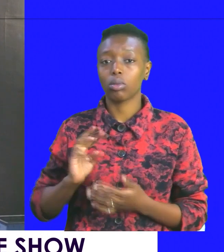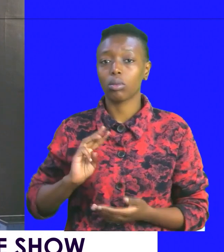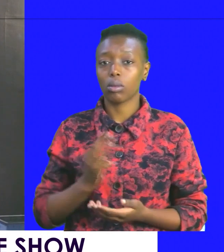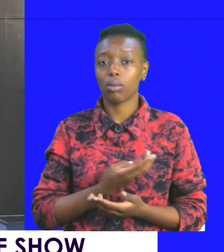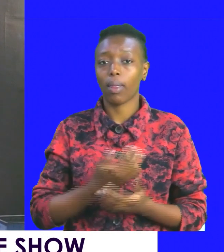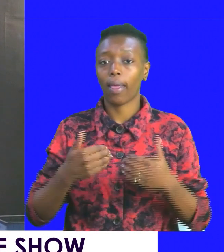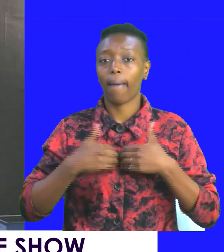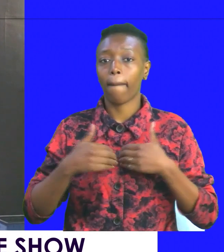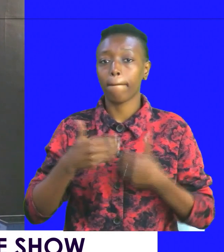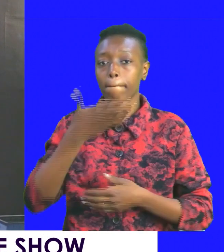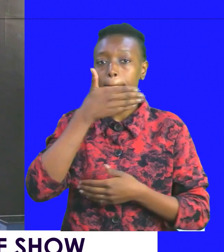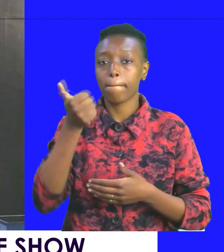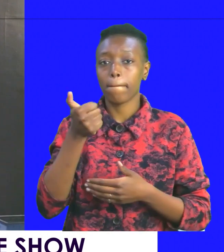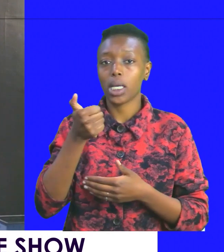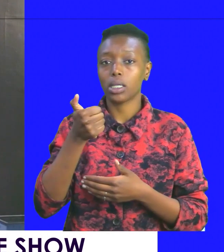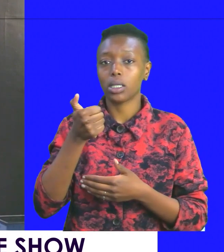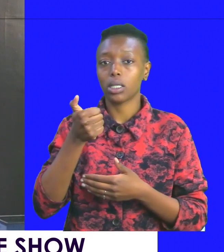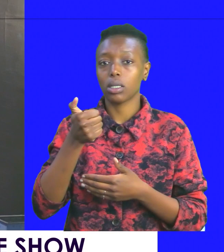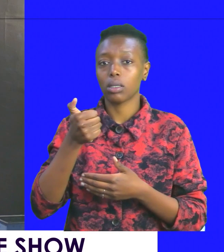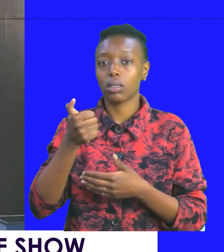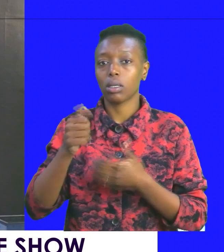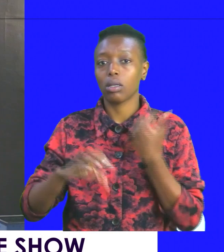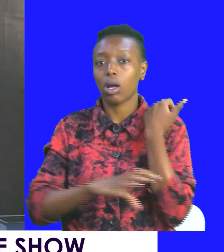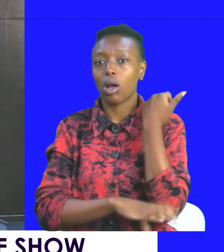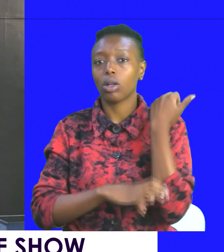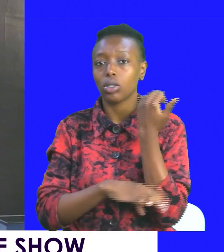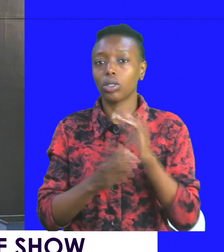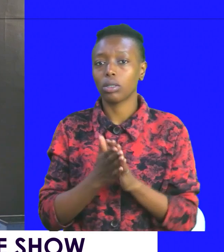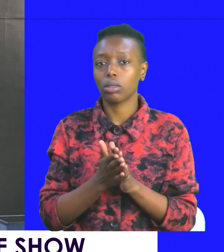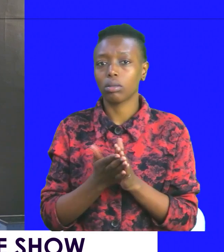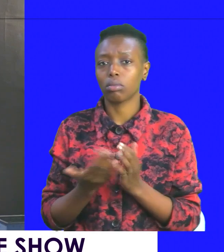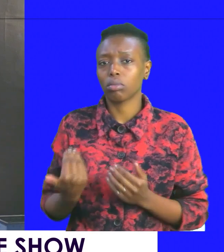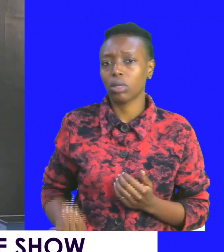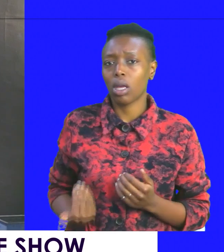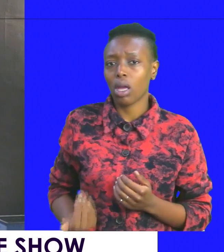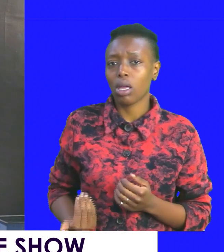best things in our country. We have the best youth. Actually, our